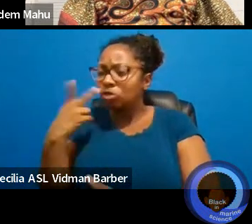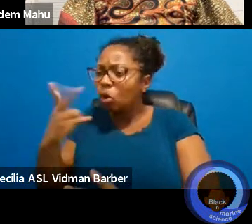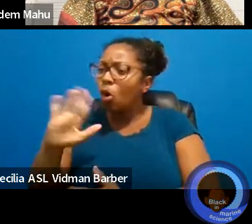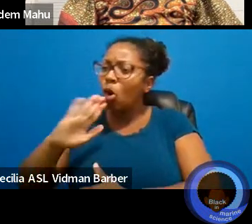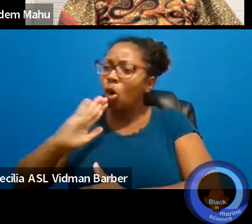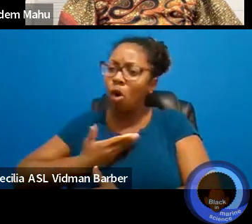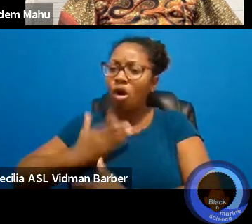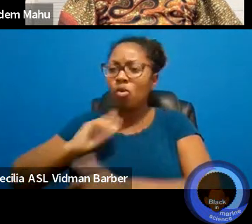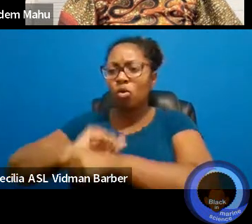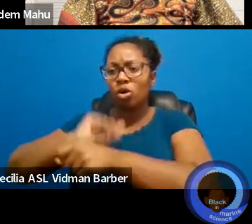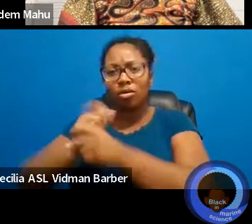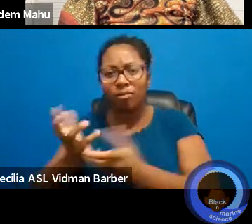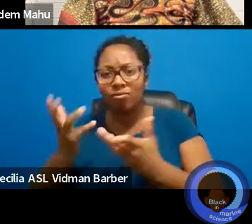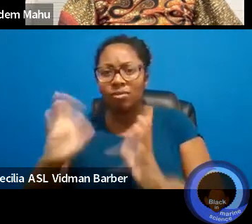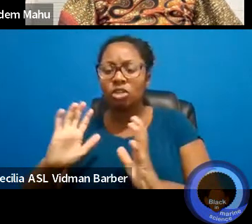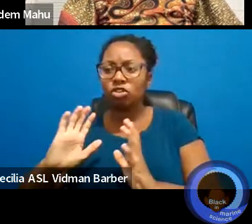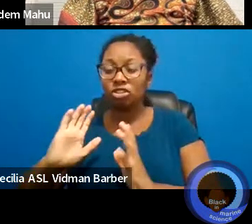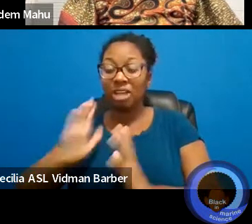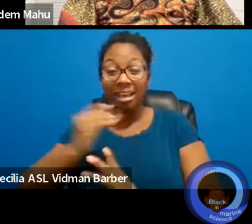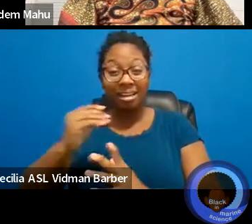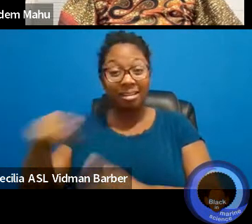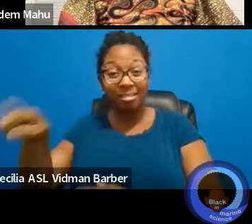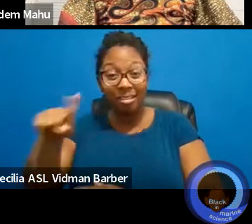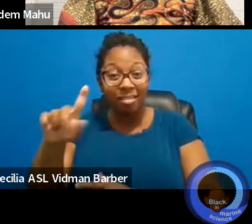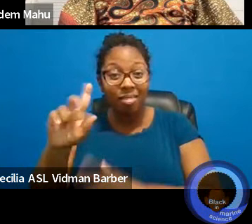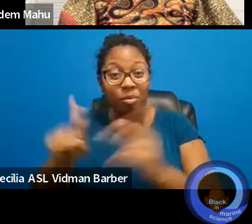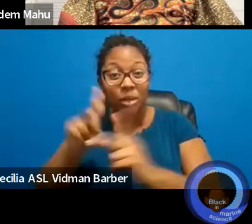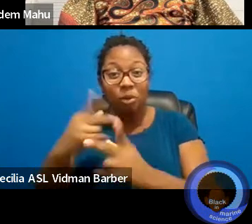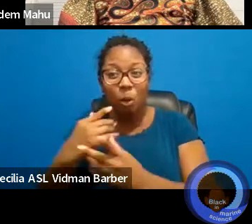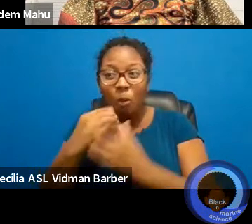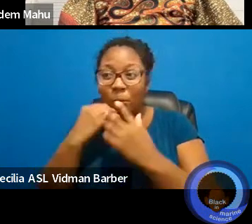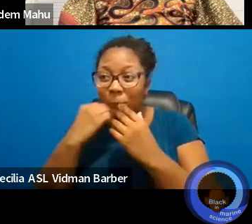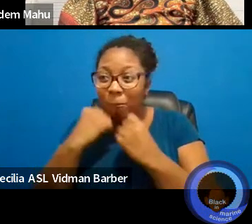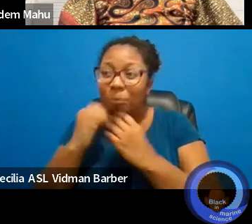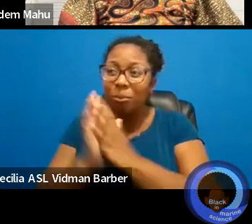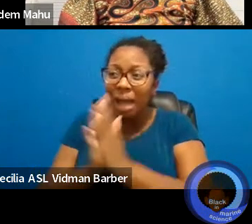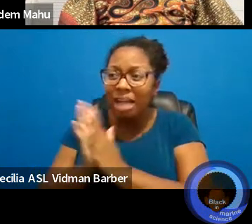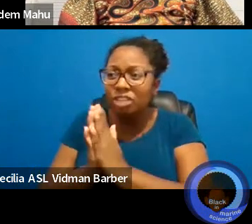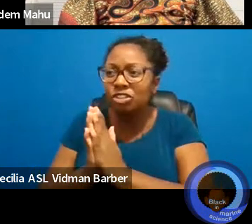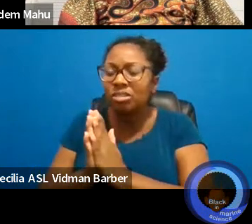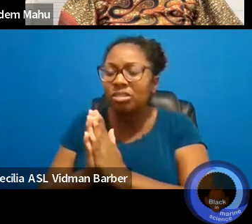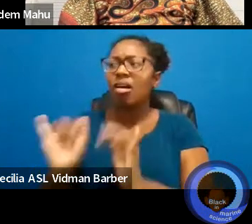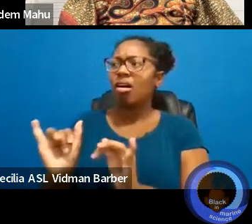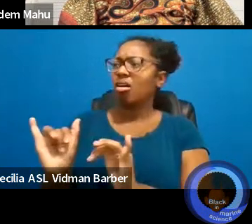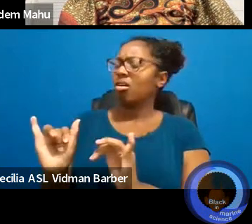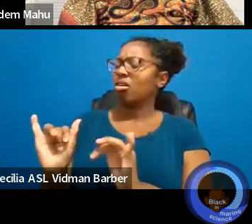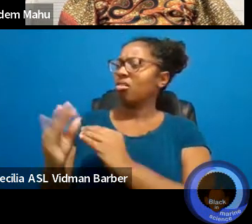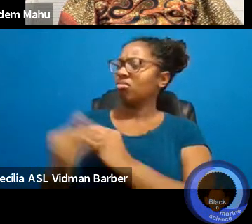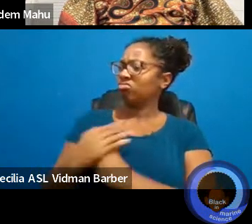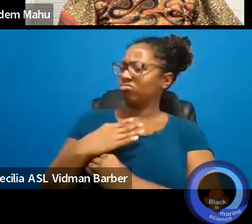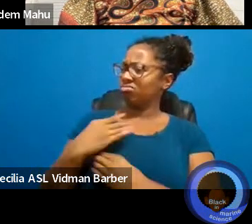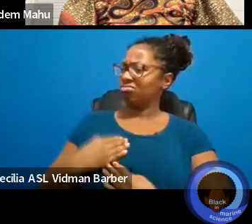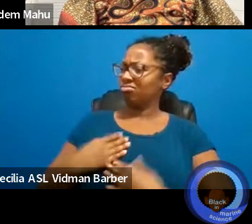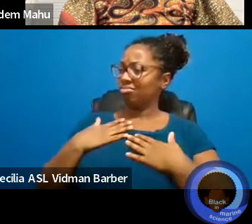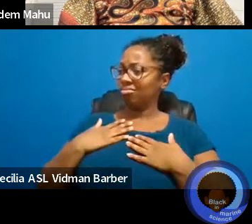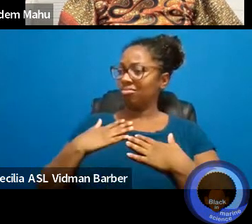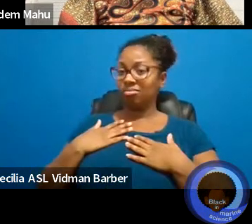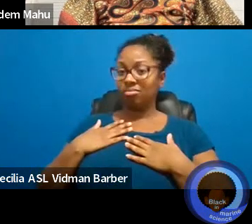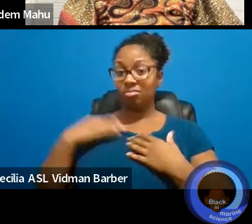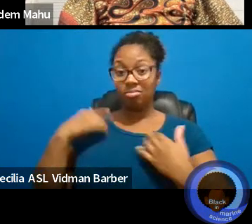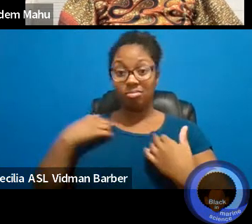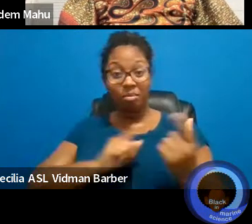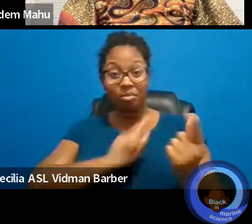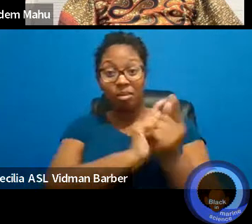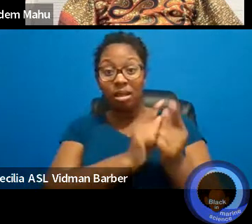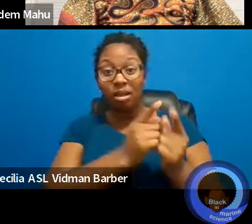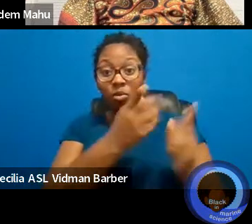for the field they were in, it inspired me a lot. For instance, I had the opportunity to speak to one, Felicity Burrows, who is